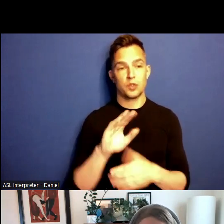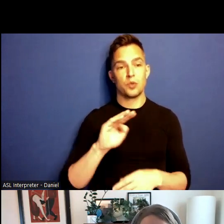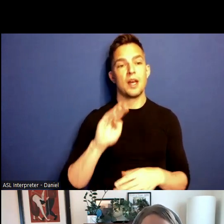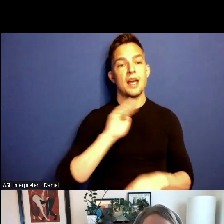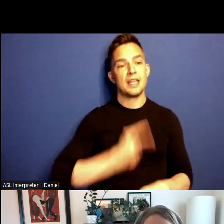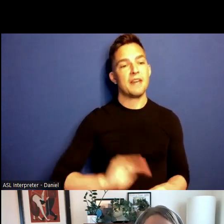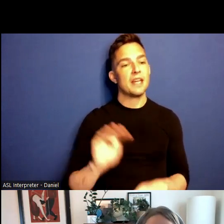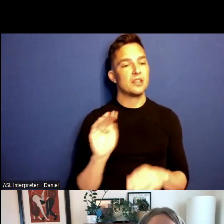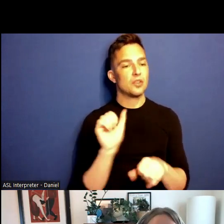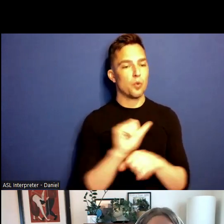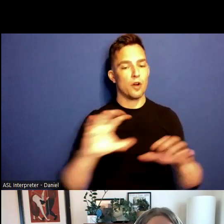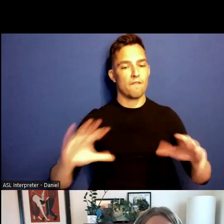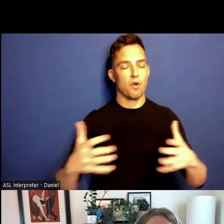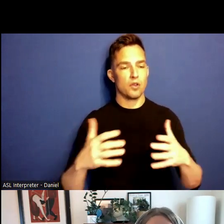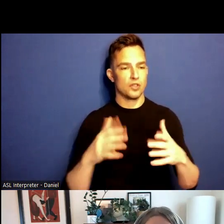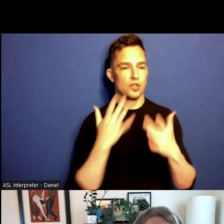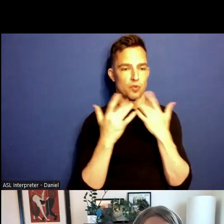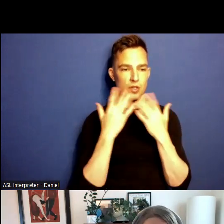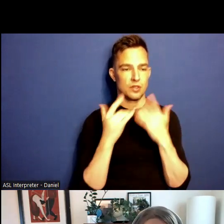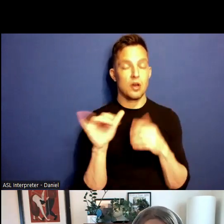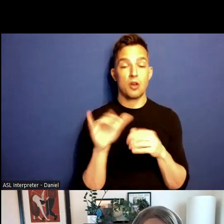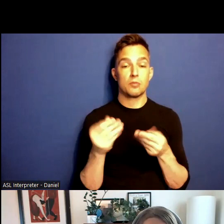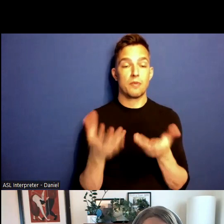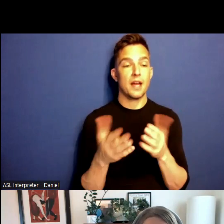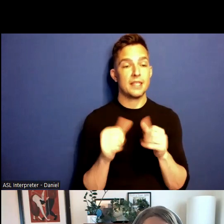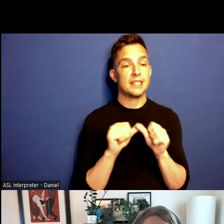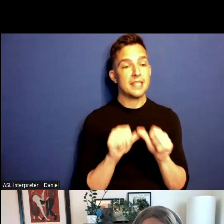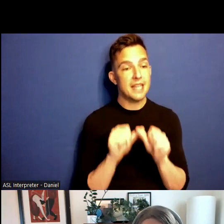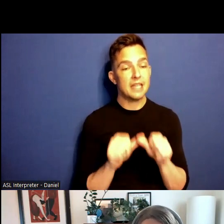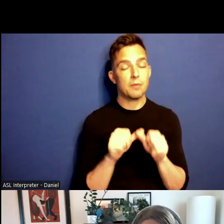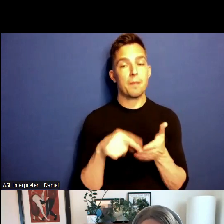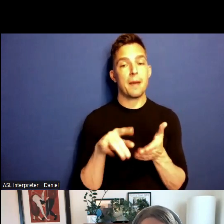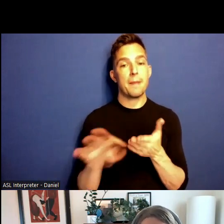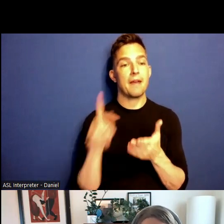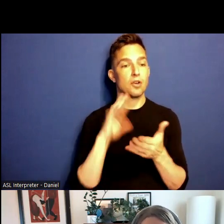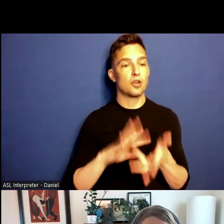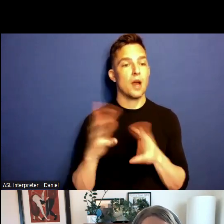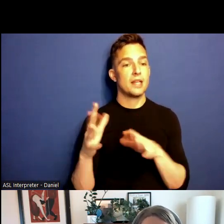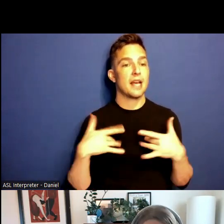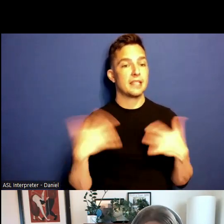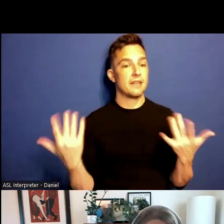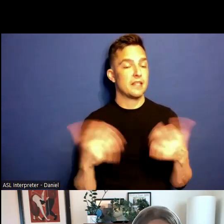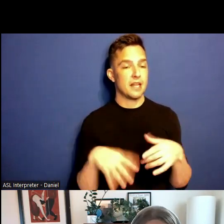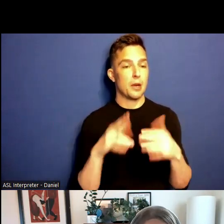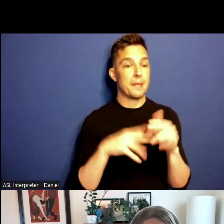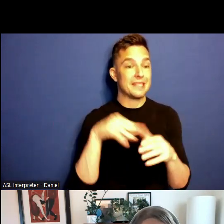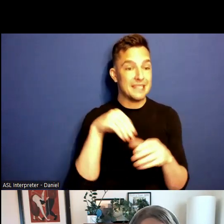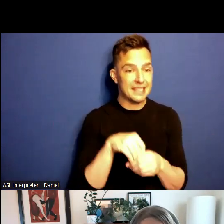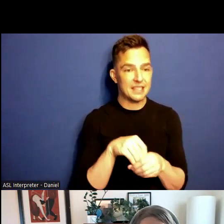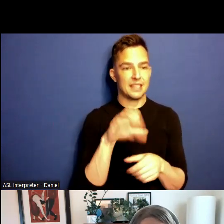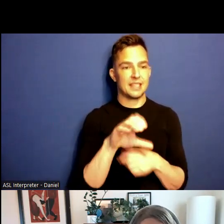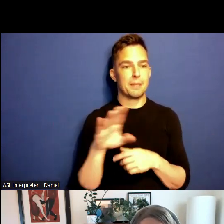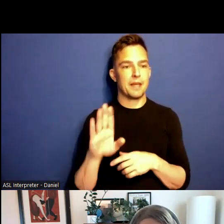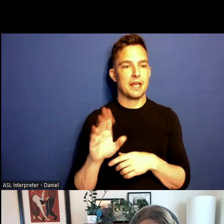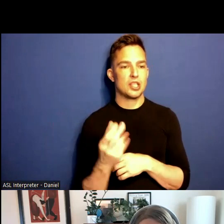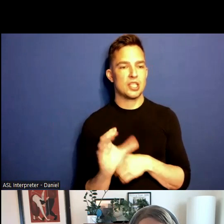shortage. It can provide sustainable reimbursement for crisis activities that are built into the